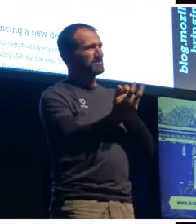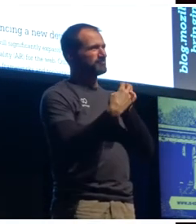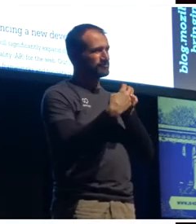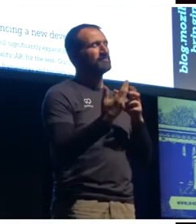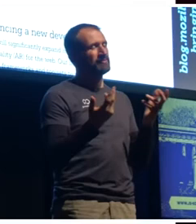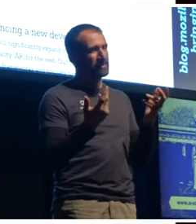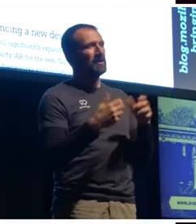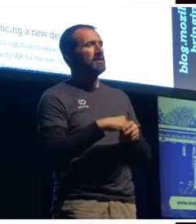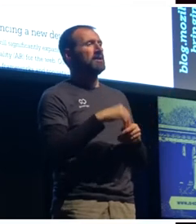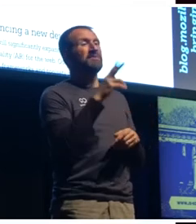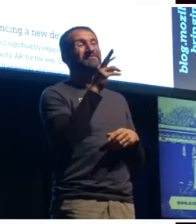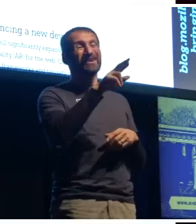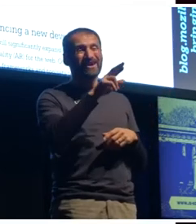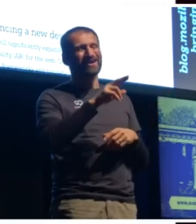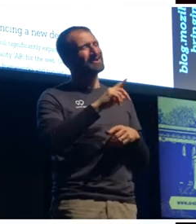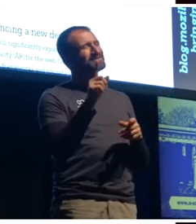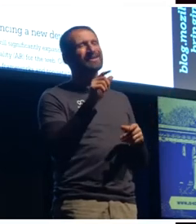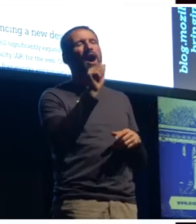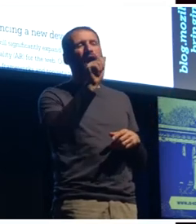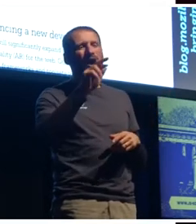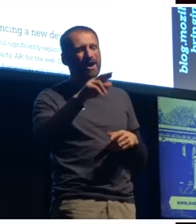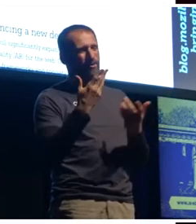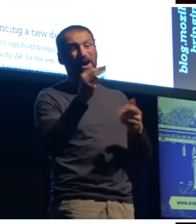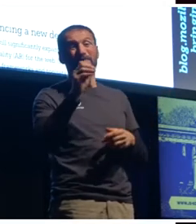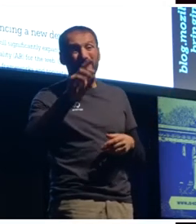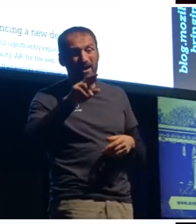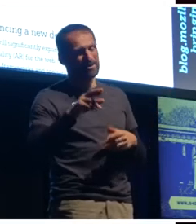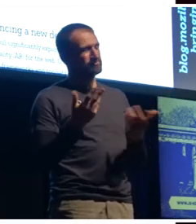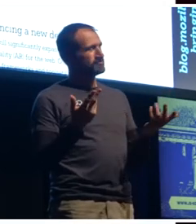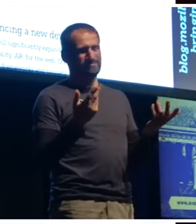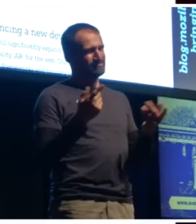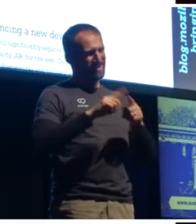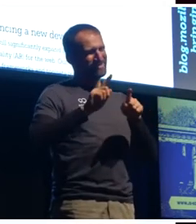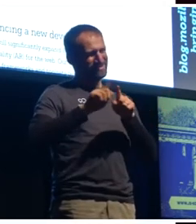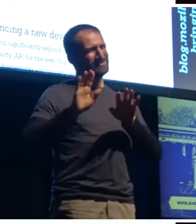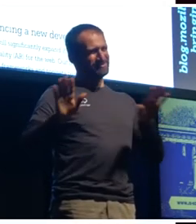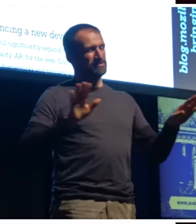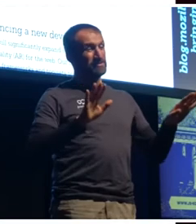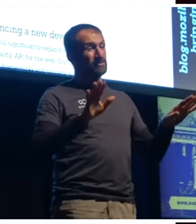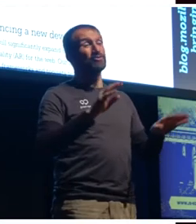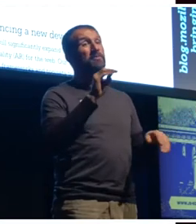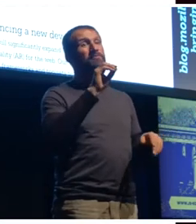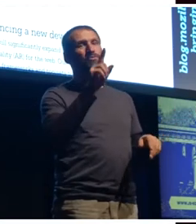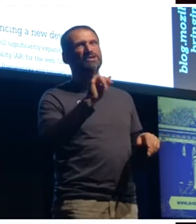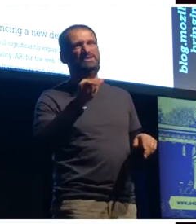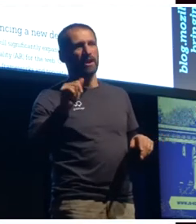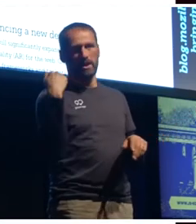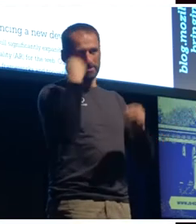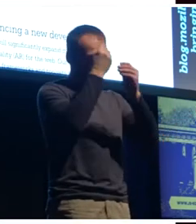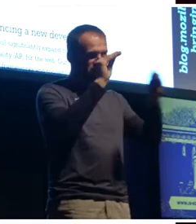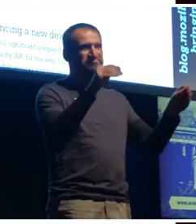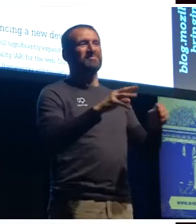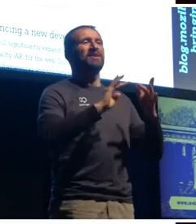not augmented reality or mixed reality. Those are different things. And Mozilla has just announced that they're going to expand their web VR